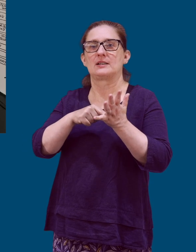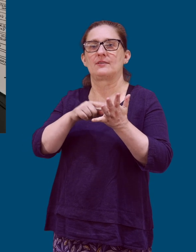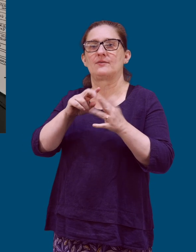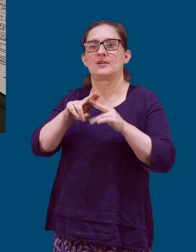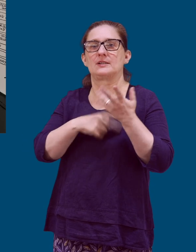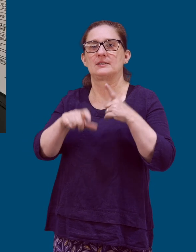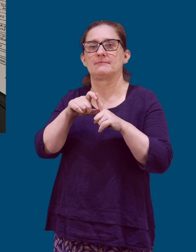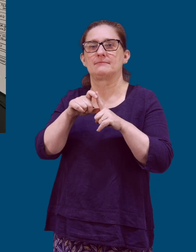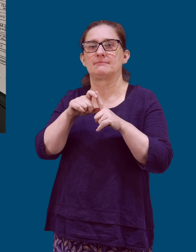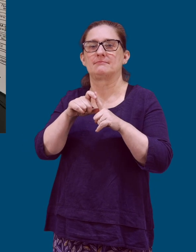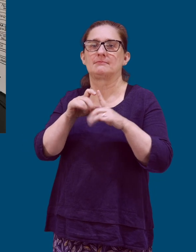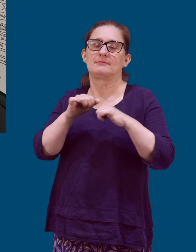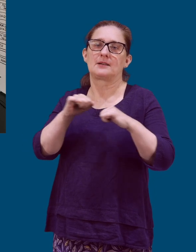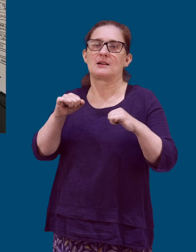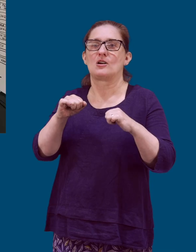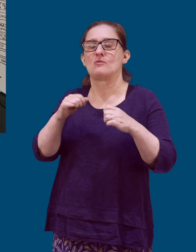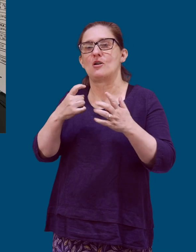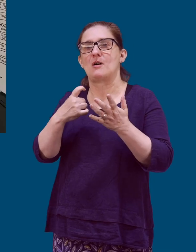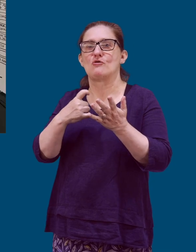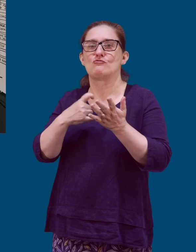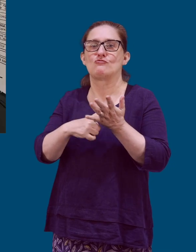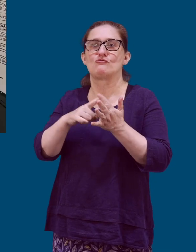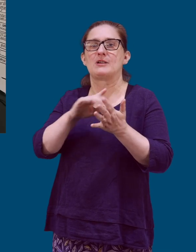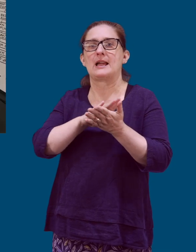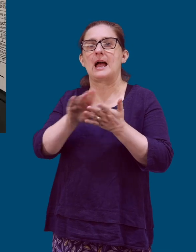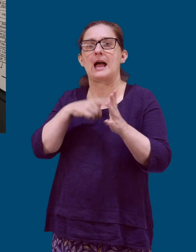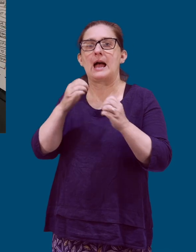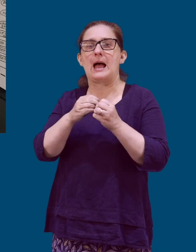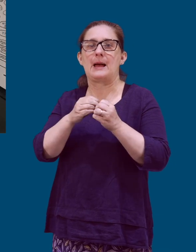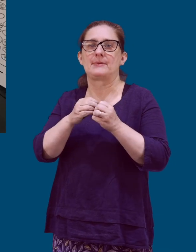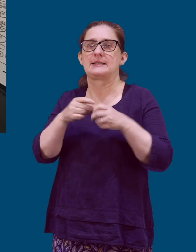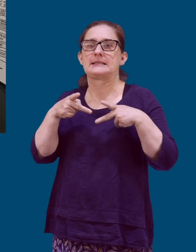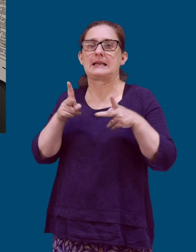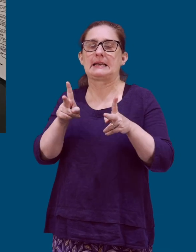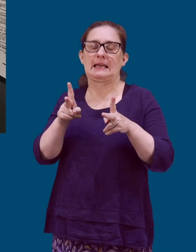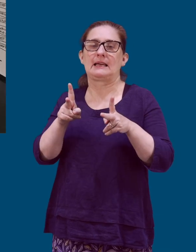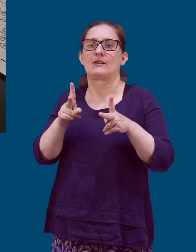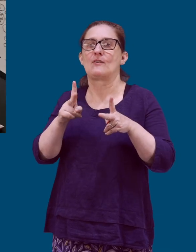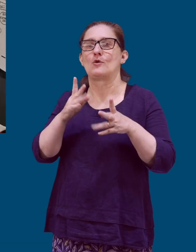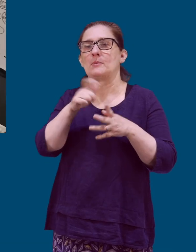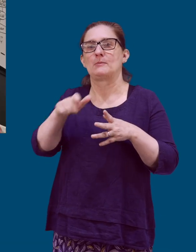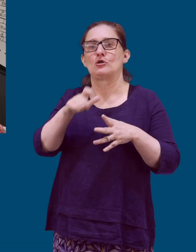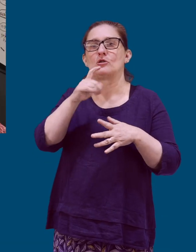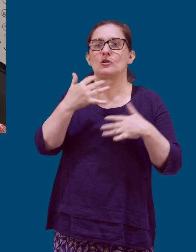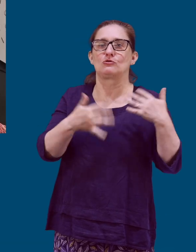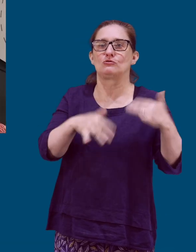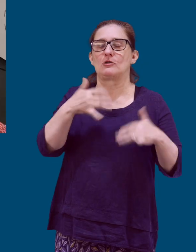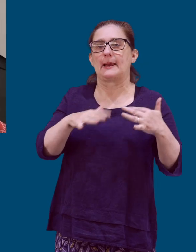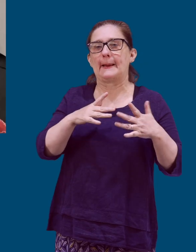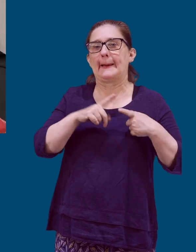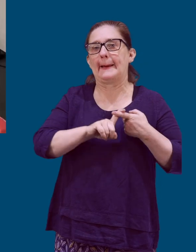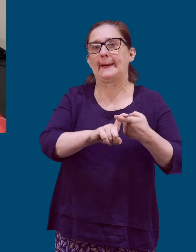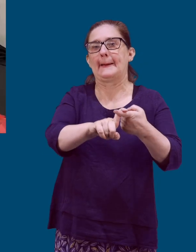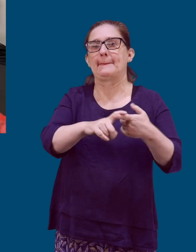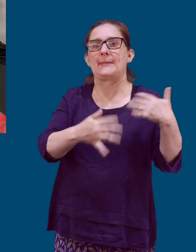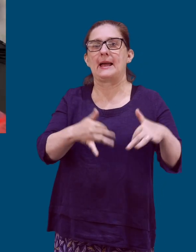highlighting the rehabilitation technique of pacing that is prescribed for people with chronic pain and energy limiting conditions. This audio guide